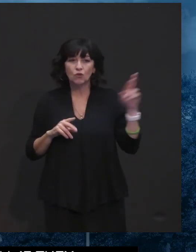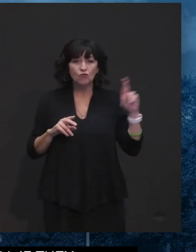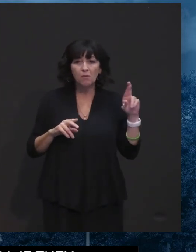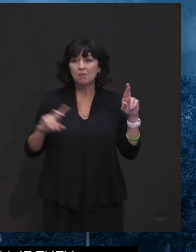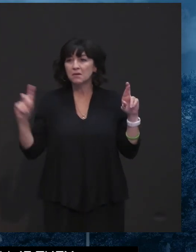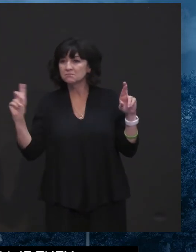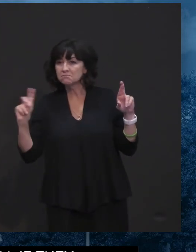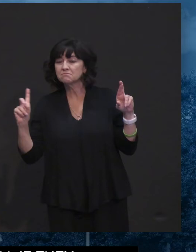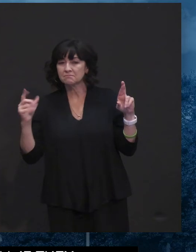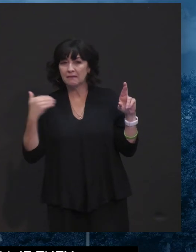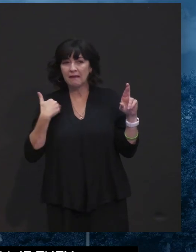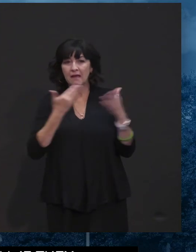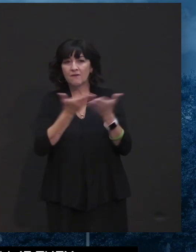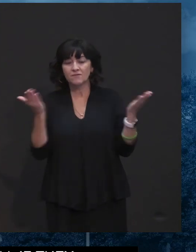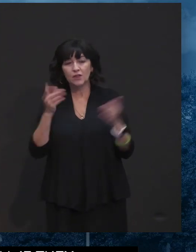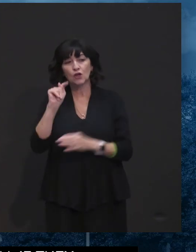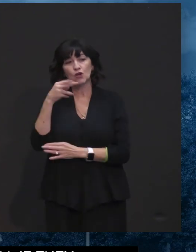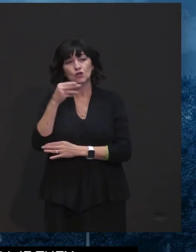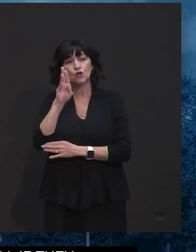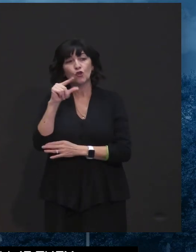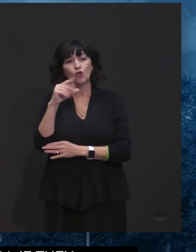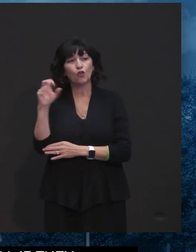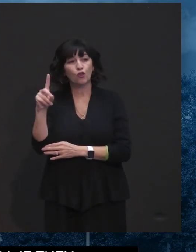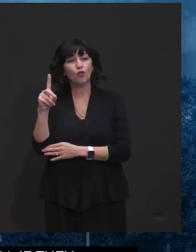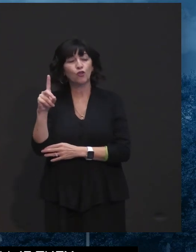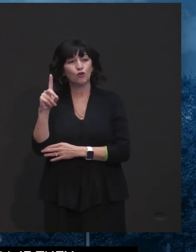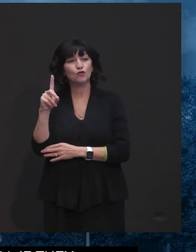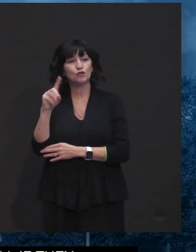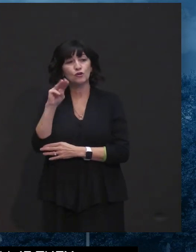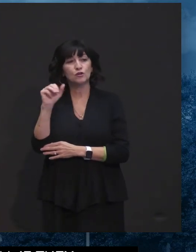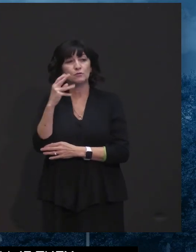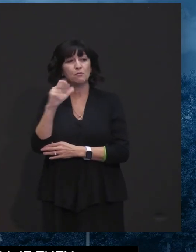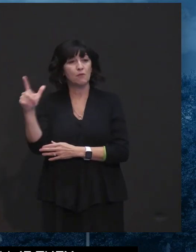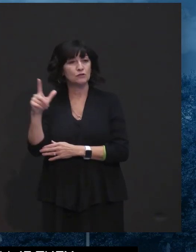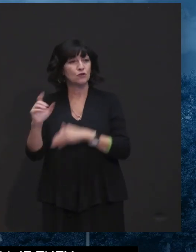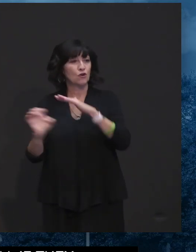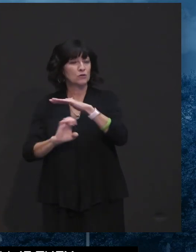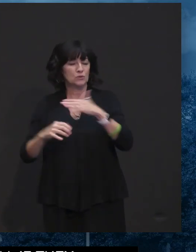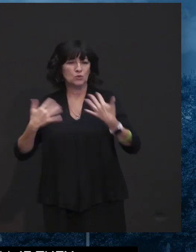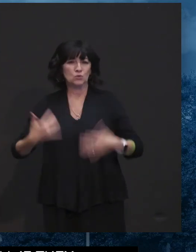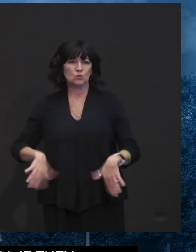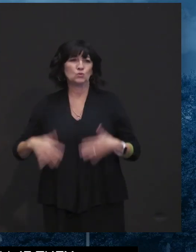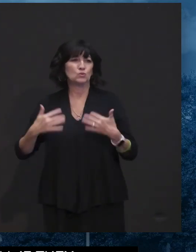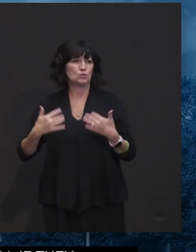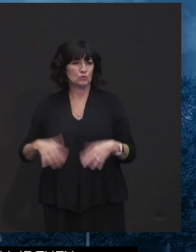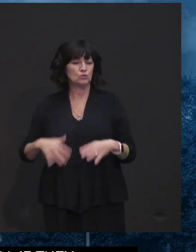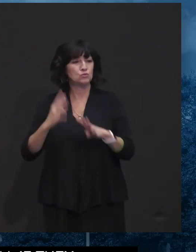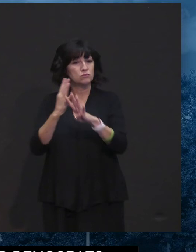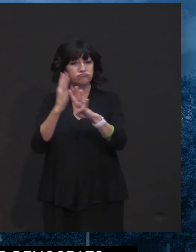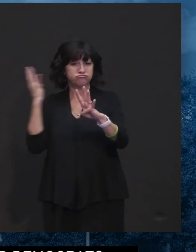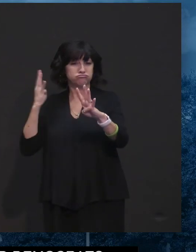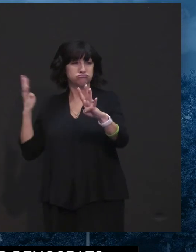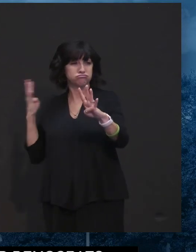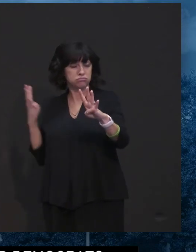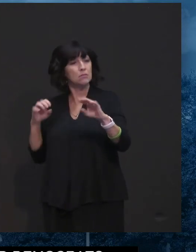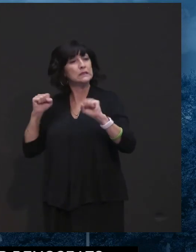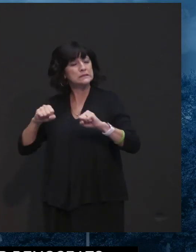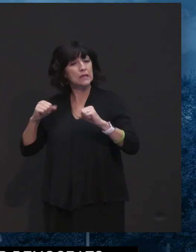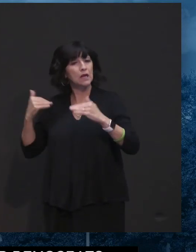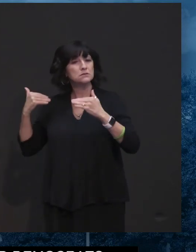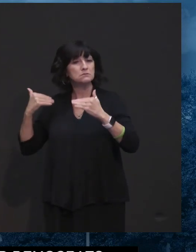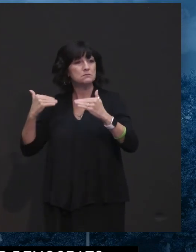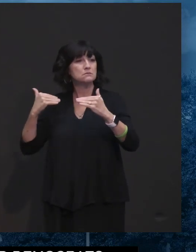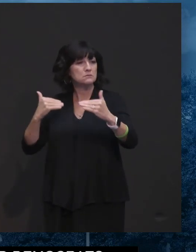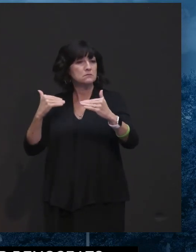And Thurgood Marshall Elementary, the line was incredibly long. It moved pretty quickly. Lots of district